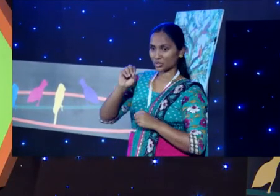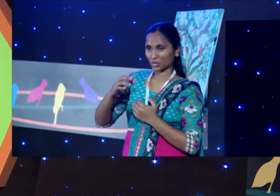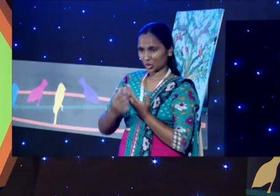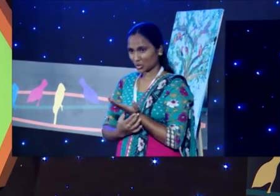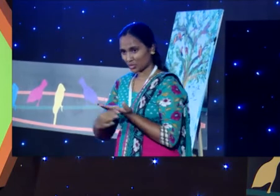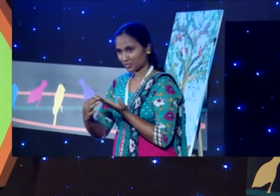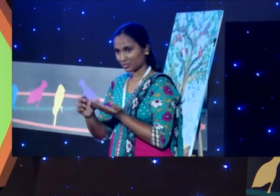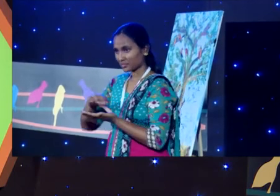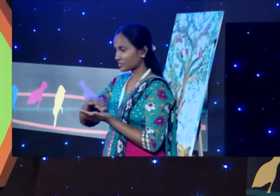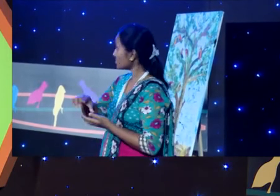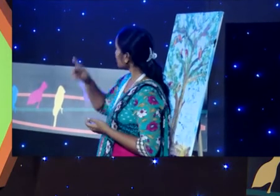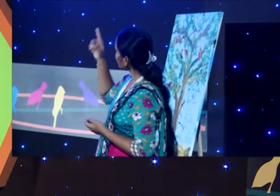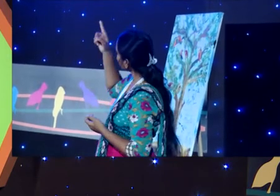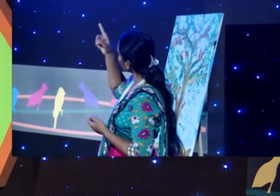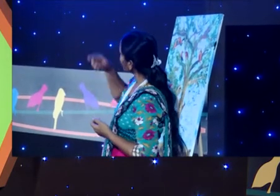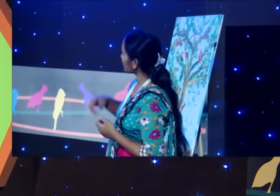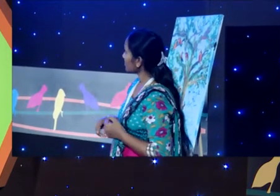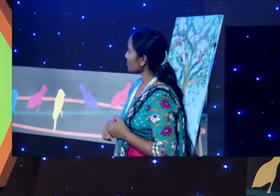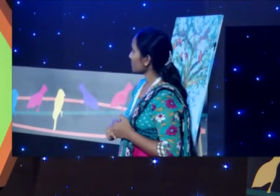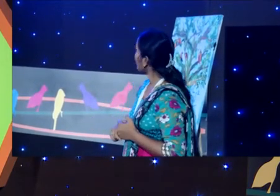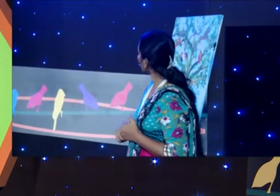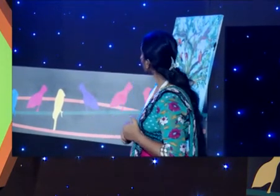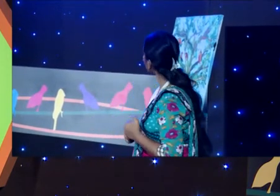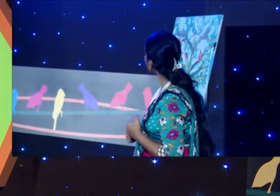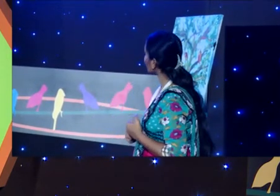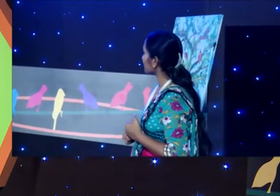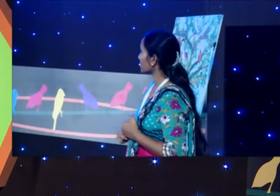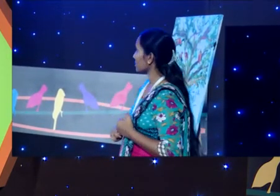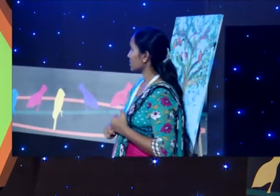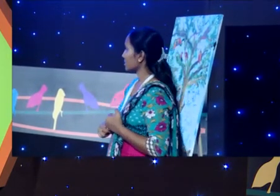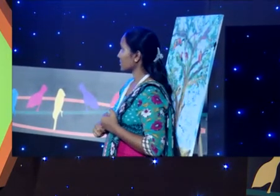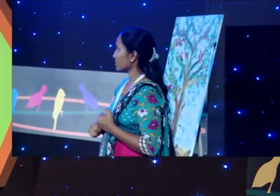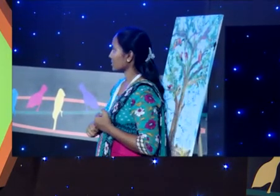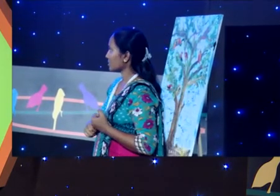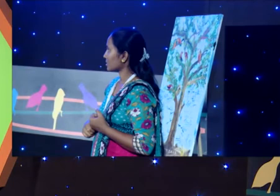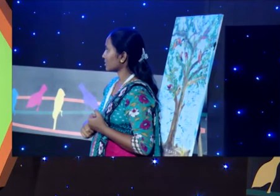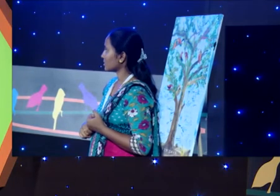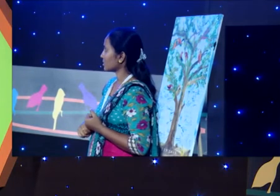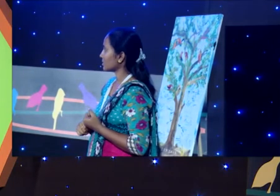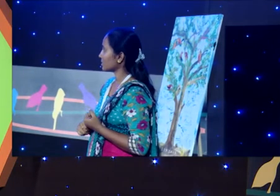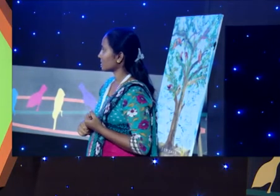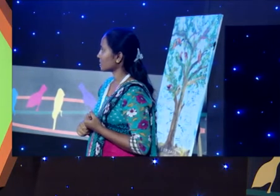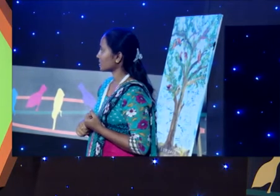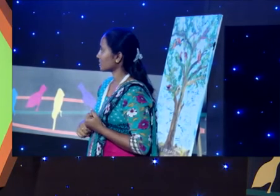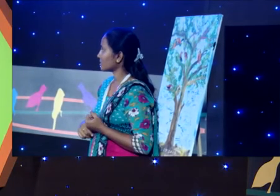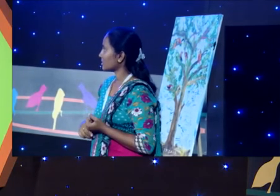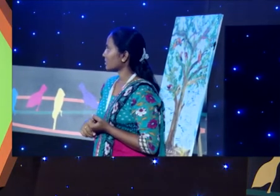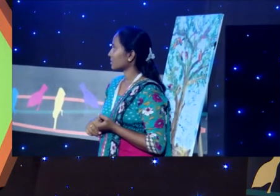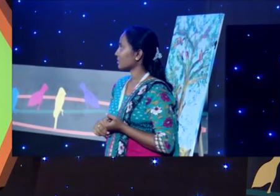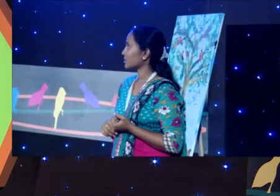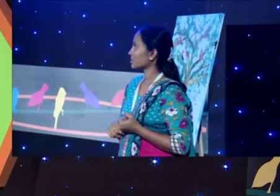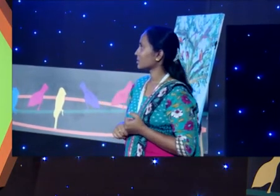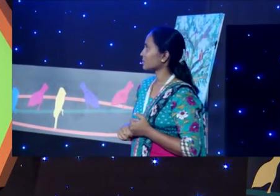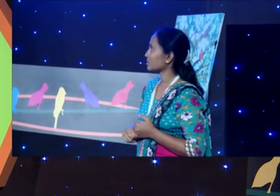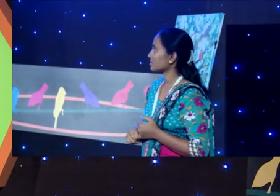you want to wear, and it will vibrate and tell you the directions that you want to move in. And it'll also do one of those activity